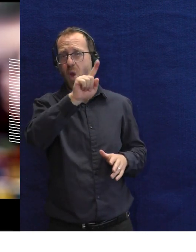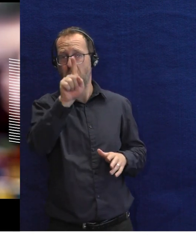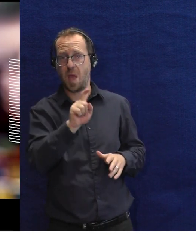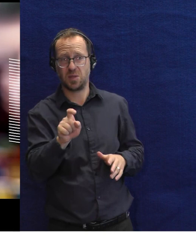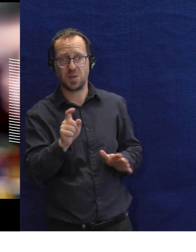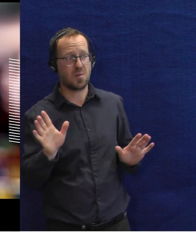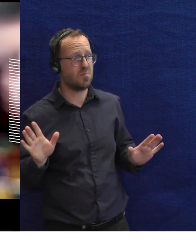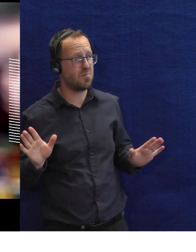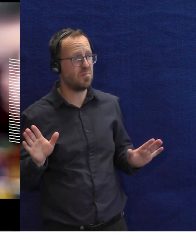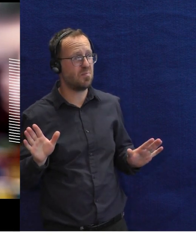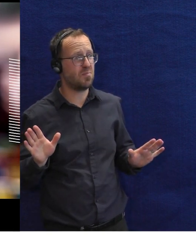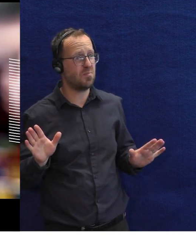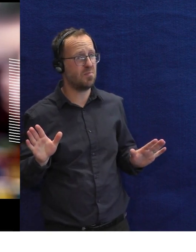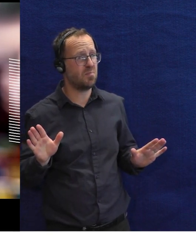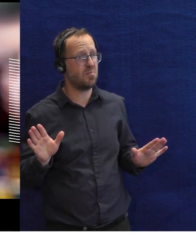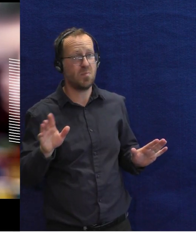nějaká je.